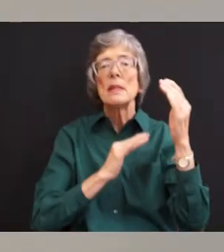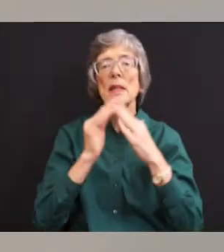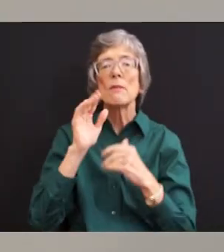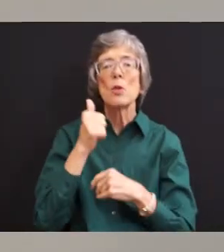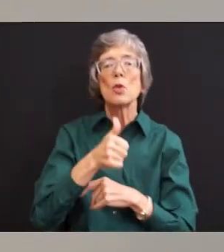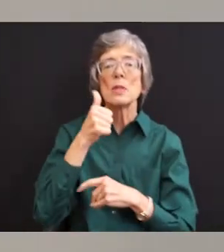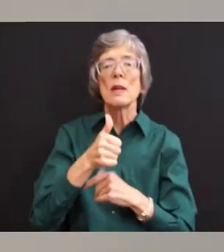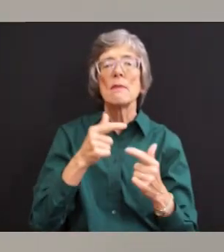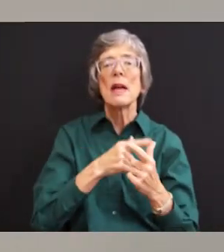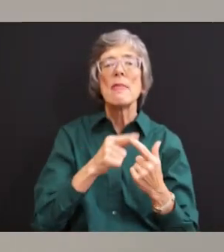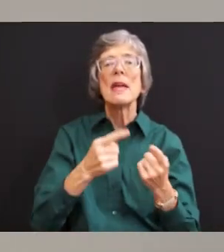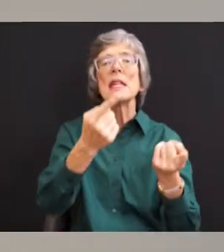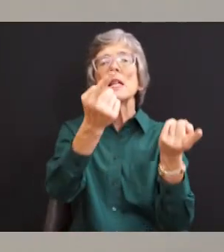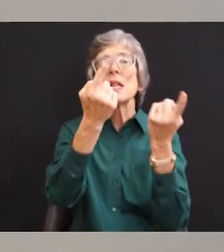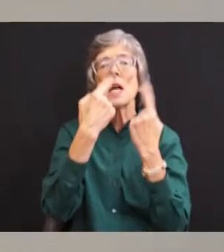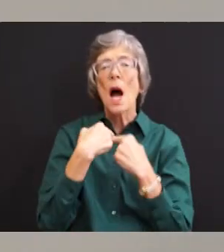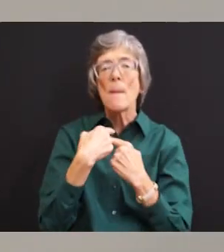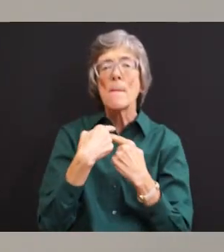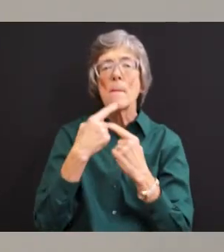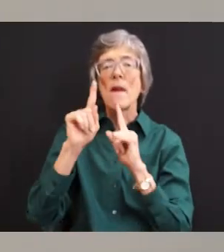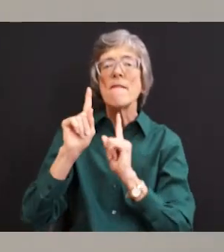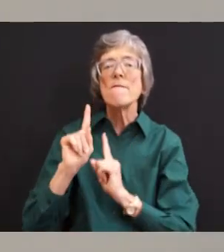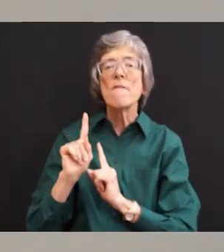then come follow me.